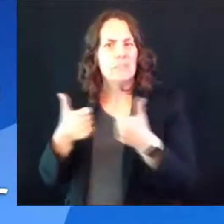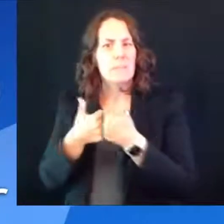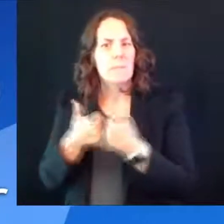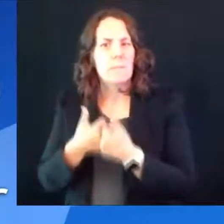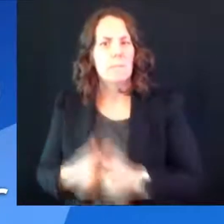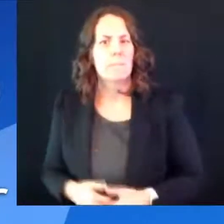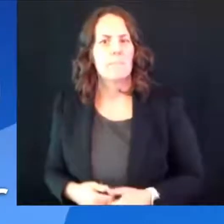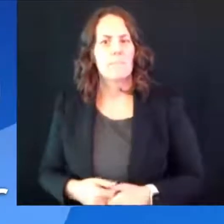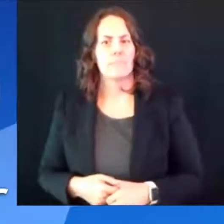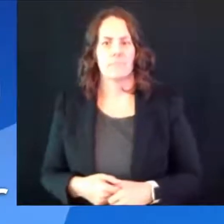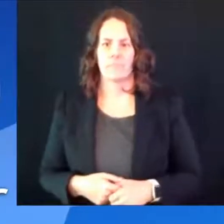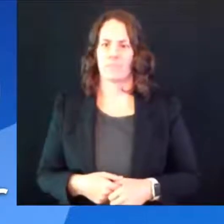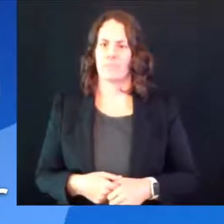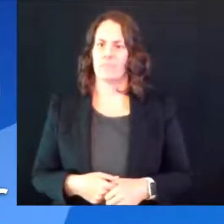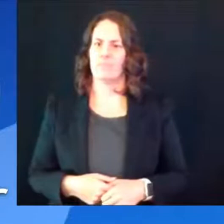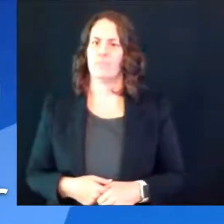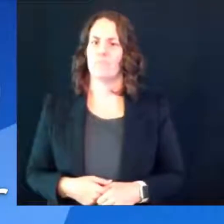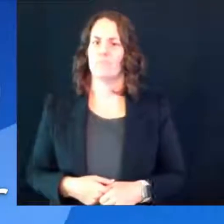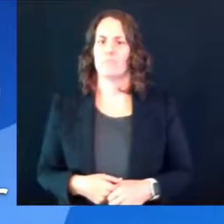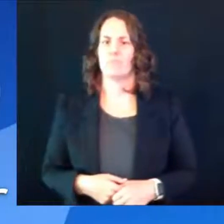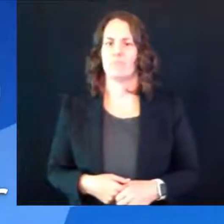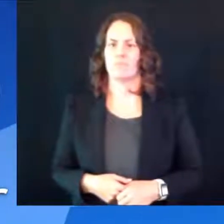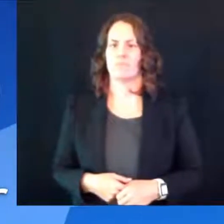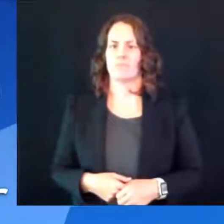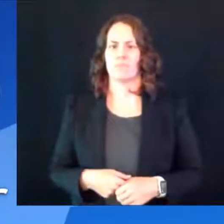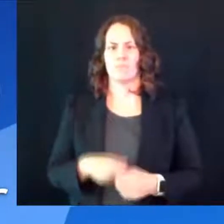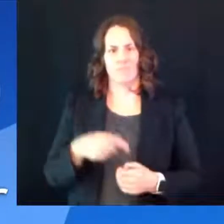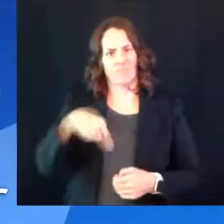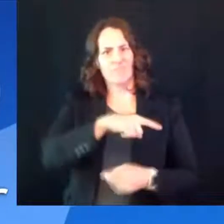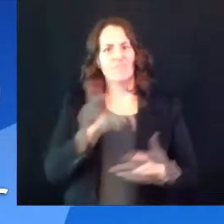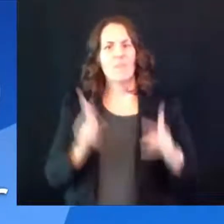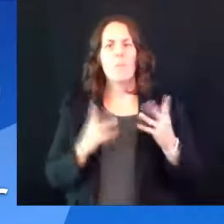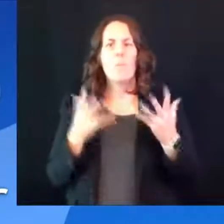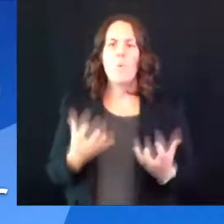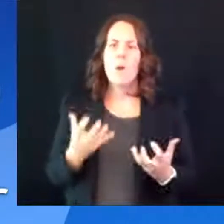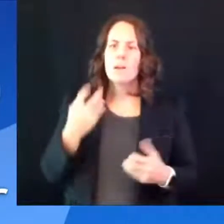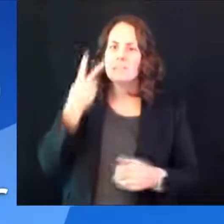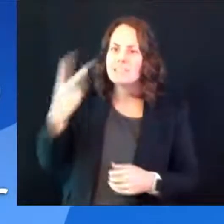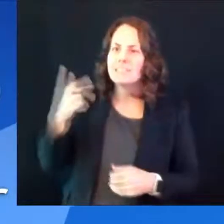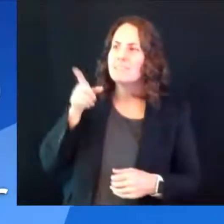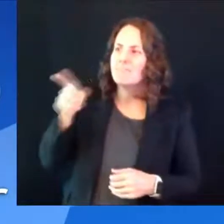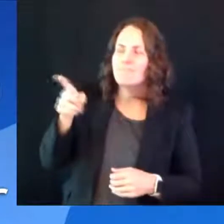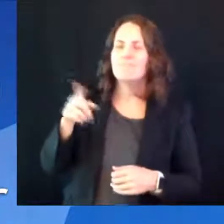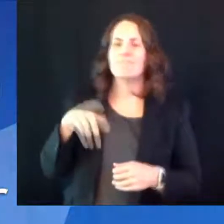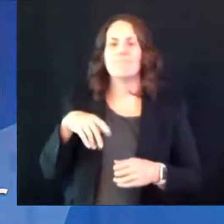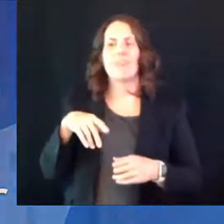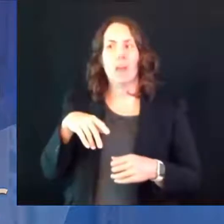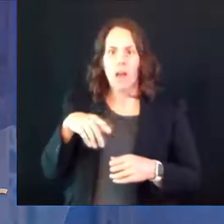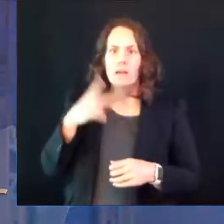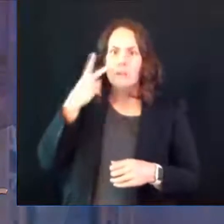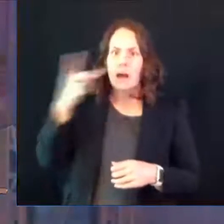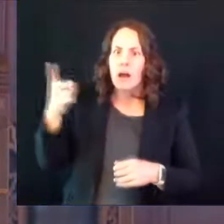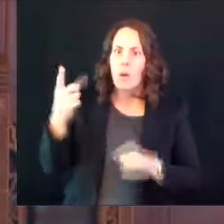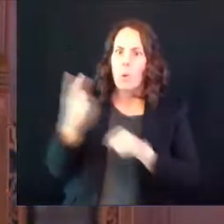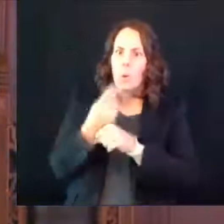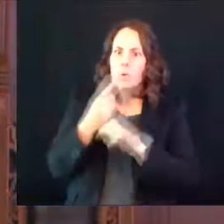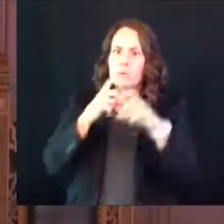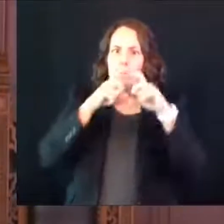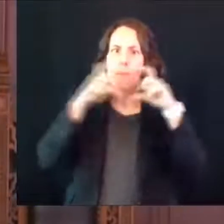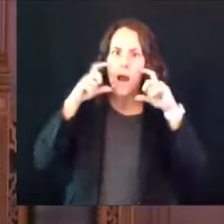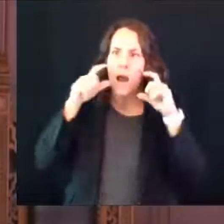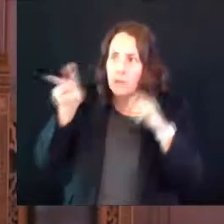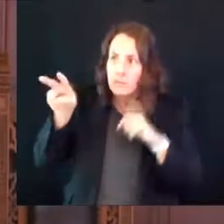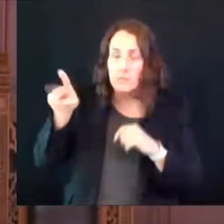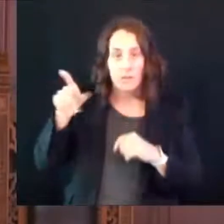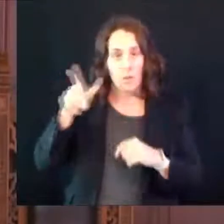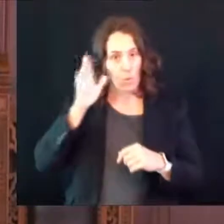is that a benefit? Can that help the state spread that message to everybody in Wisconsin? Well, certainly the Packers can be good